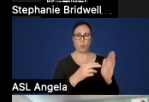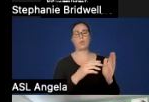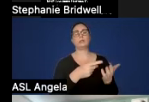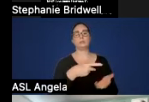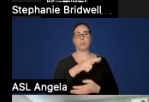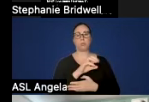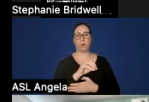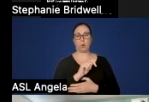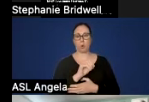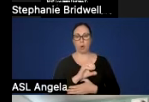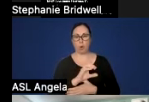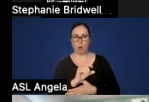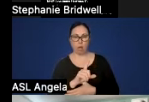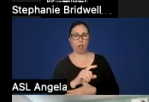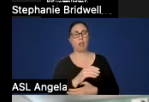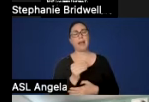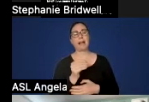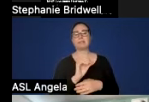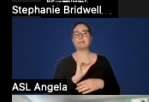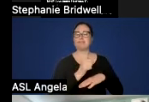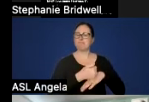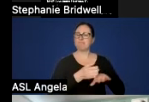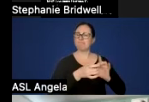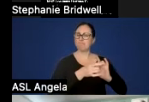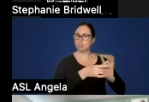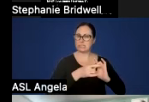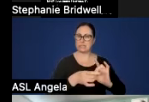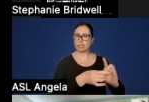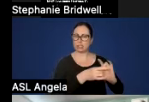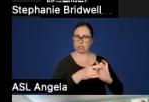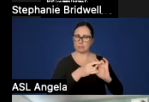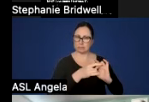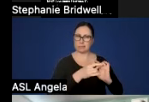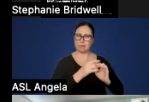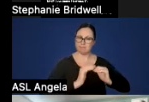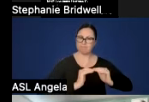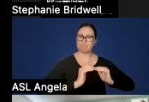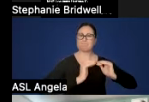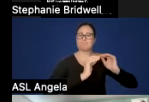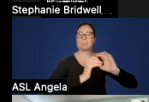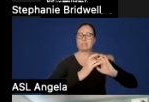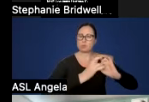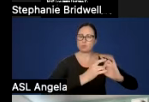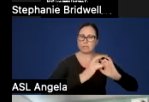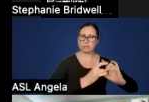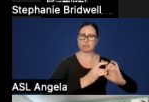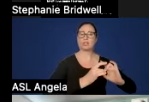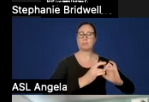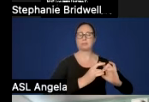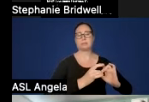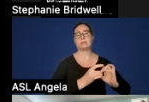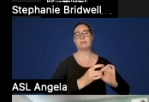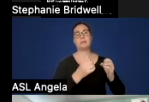really just forming relationships. Many SART teams that I have been part of over the years met